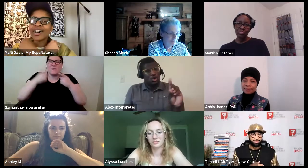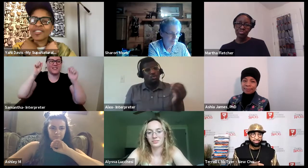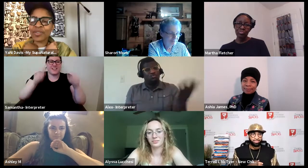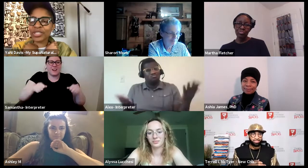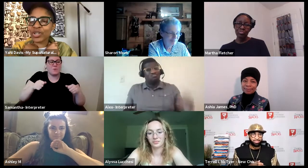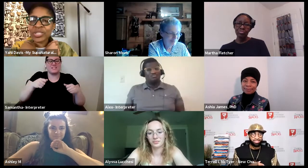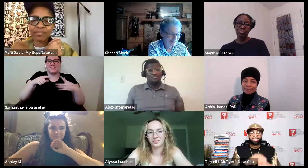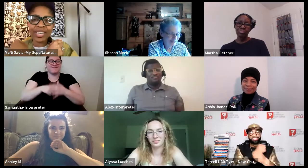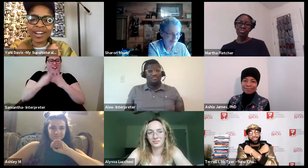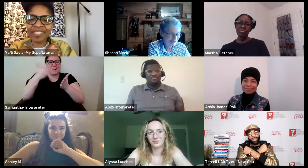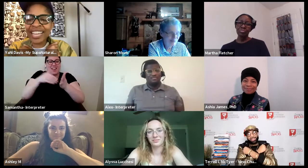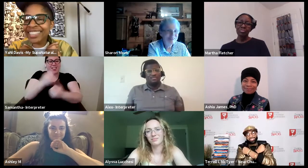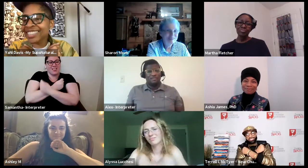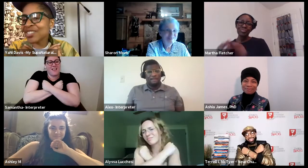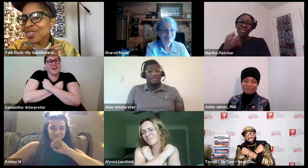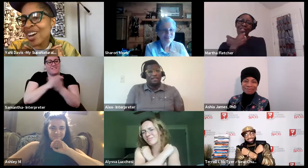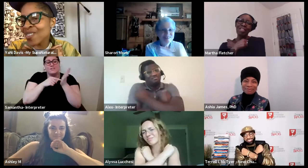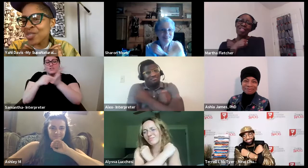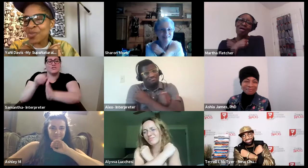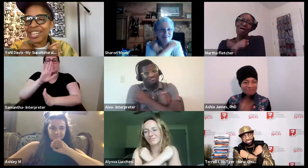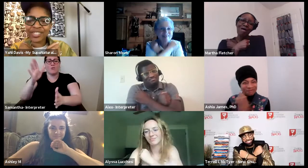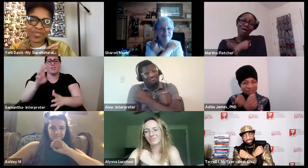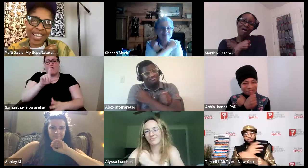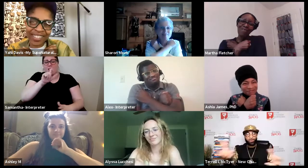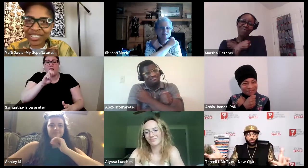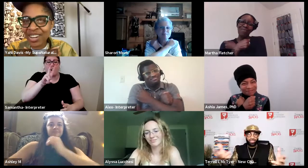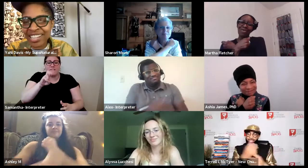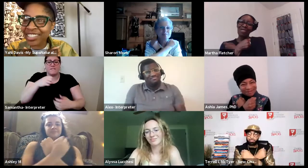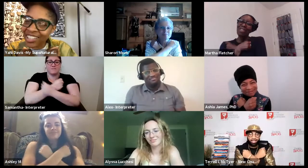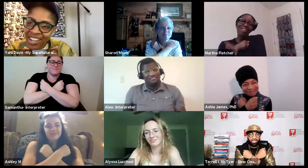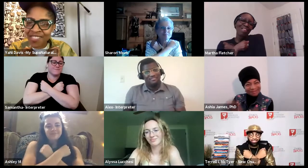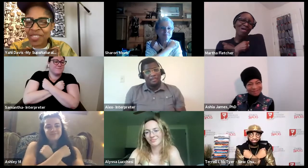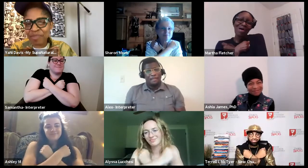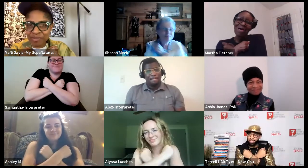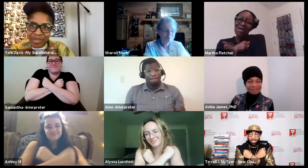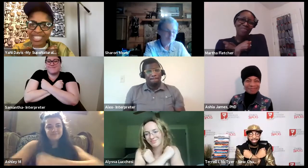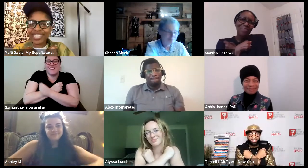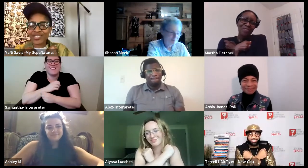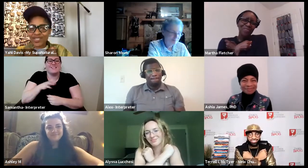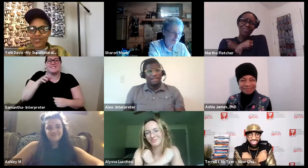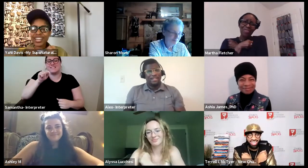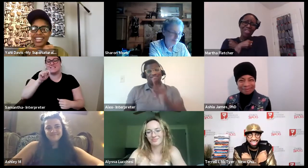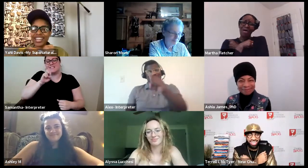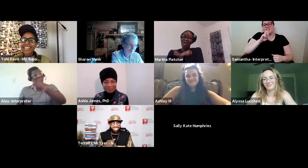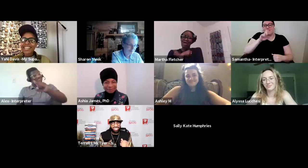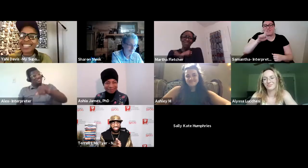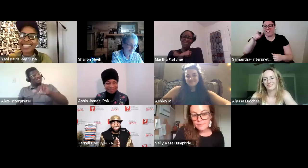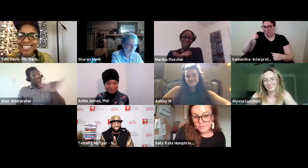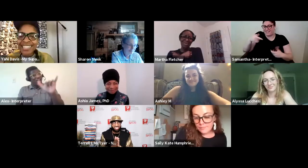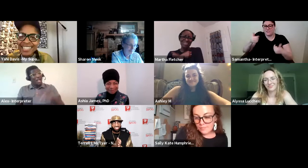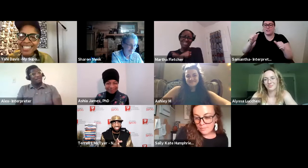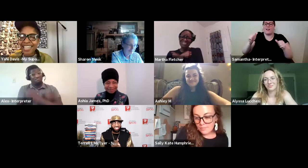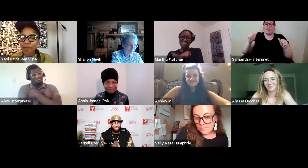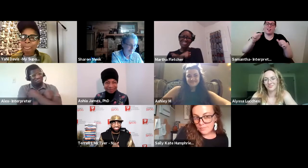more love? Can we show some love to Yes, Terrell? The way Terrell is trying to back at love you. the He's people back in at this you. new way, in